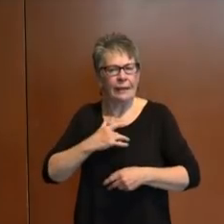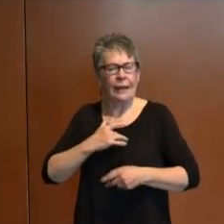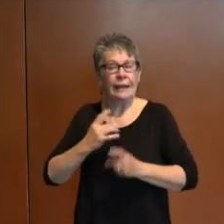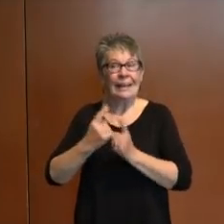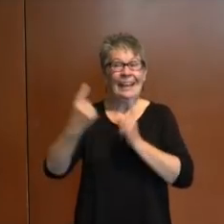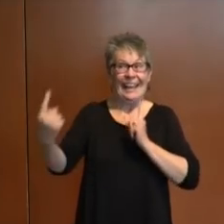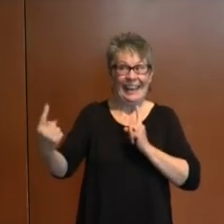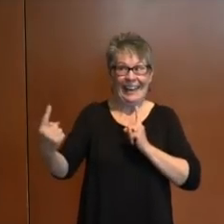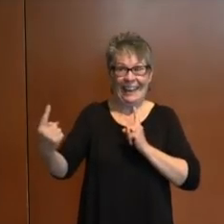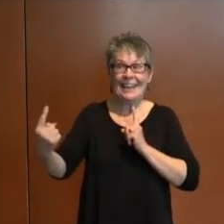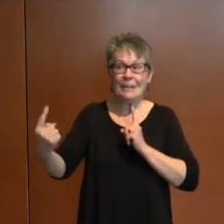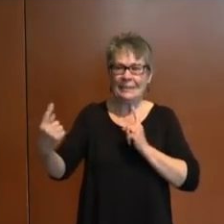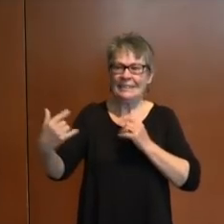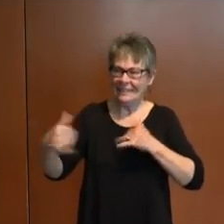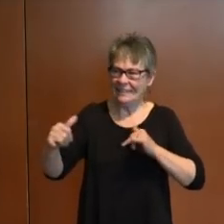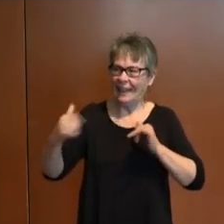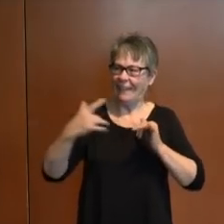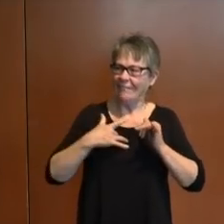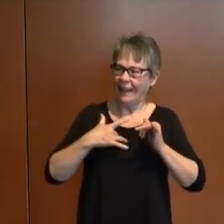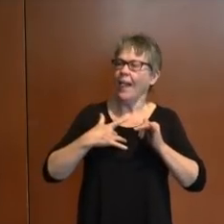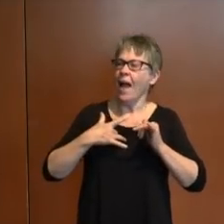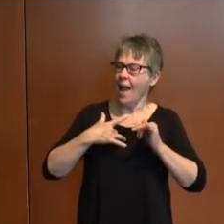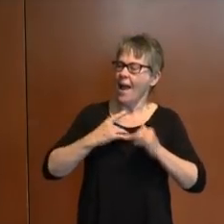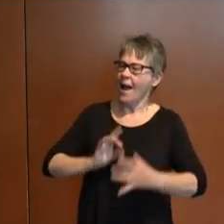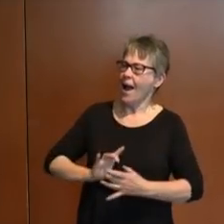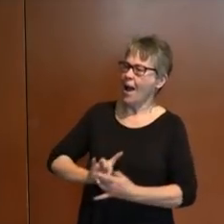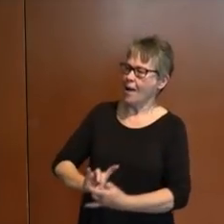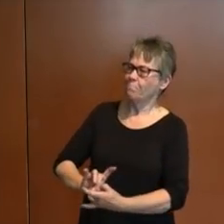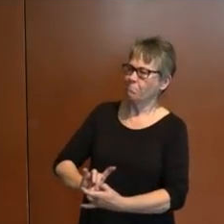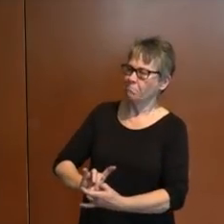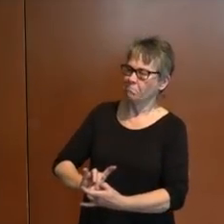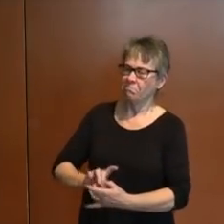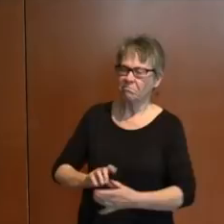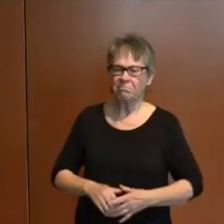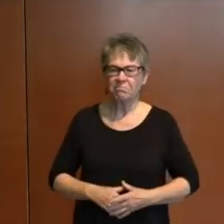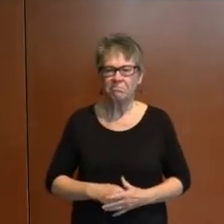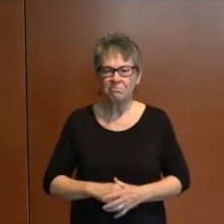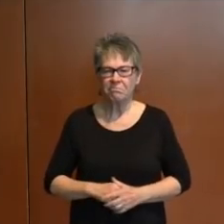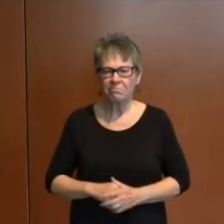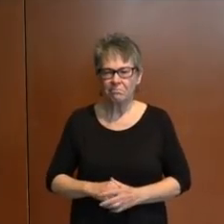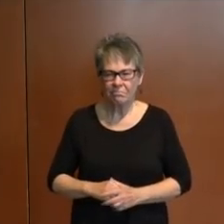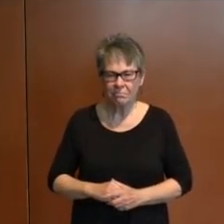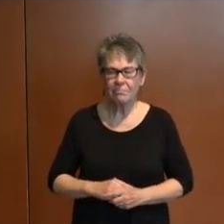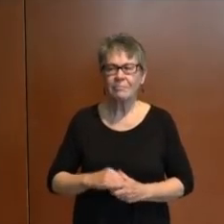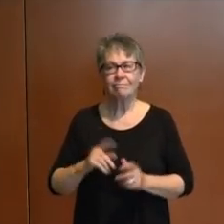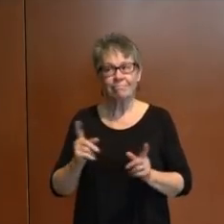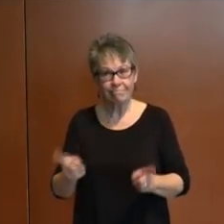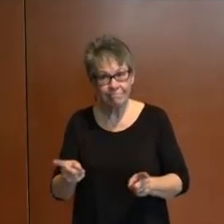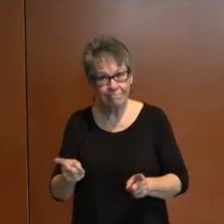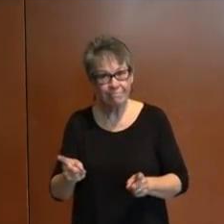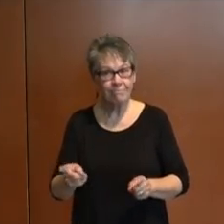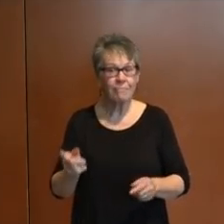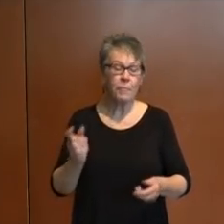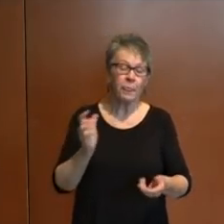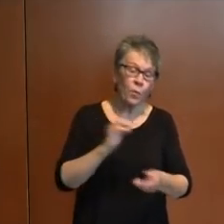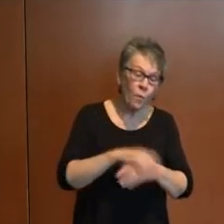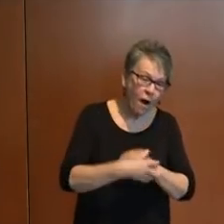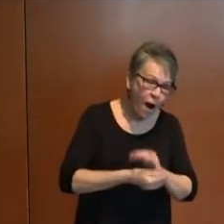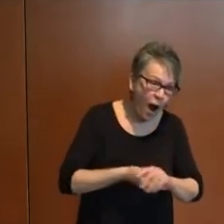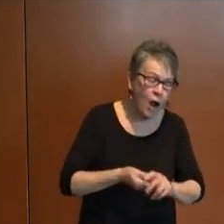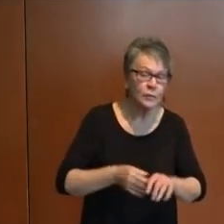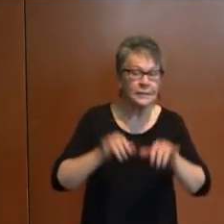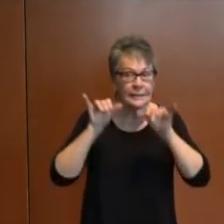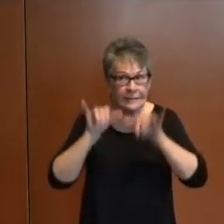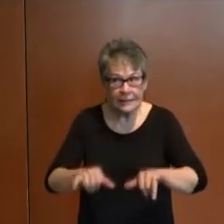behavior, everything from washing with soap all the way up to not going out and leaving home unless you absolutely have to.